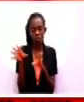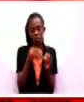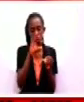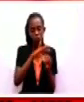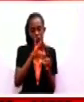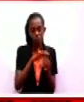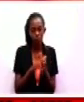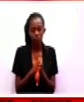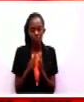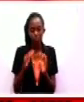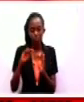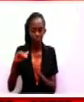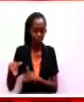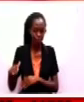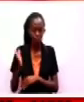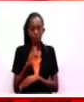turudurudacta